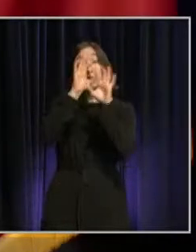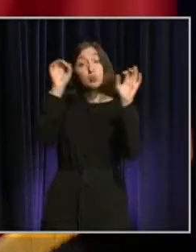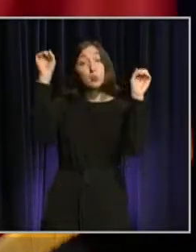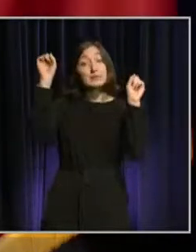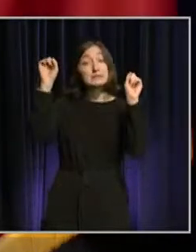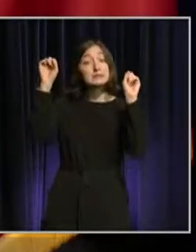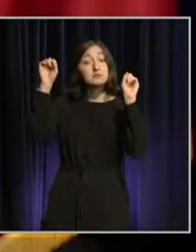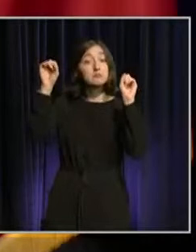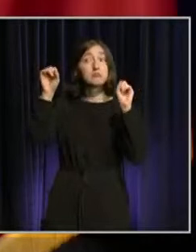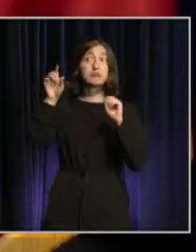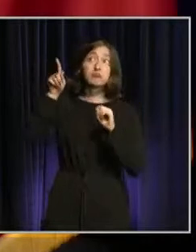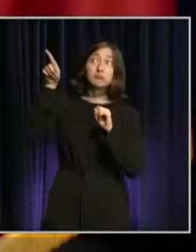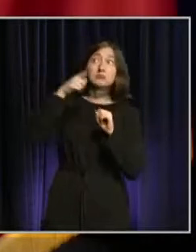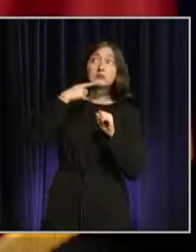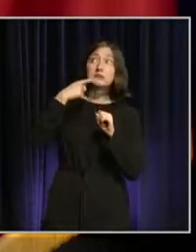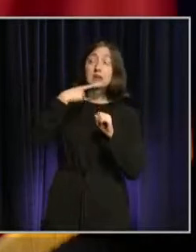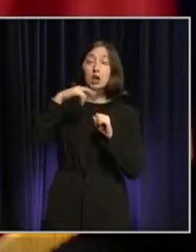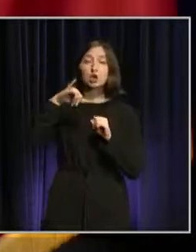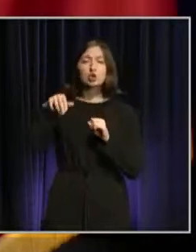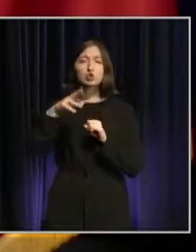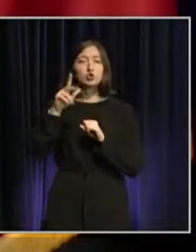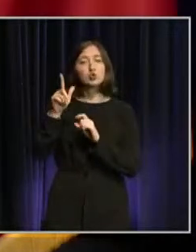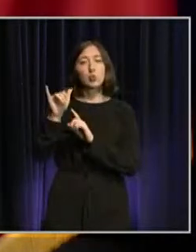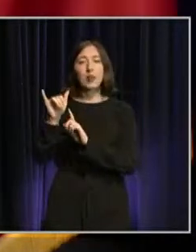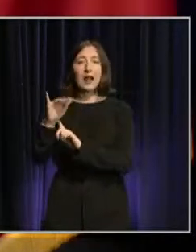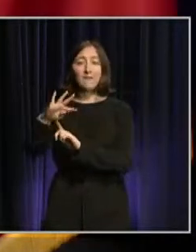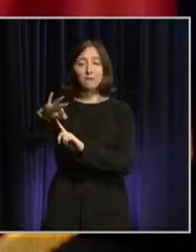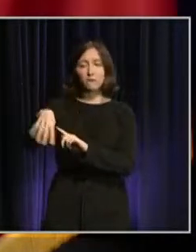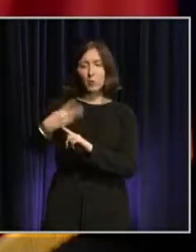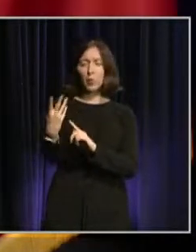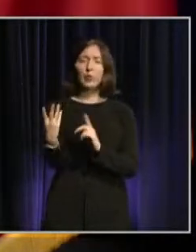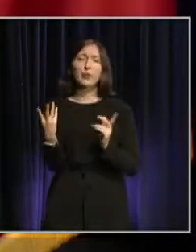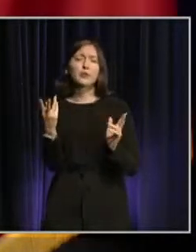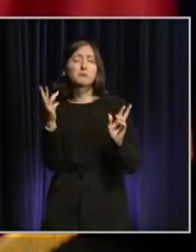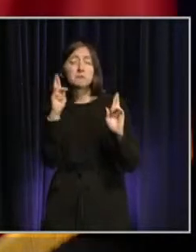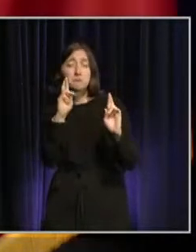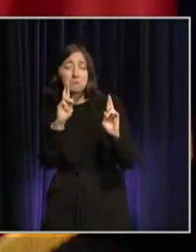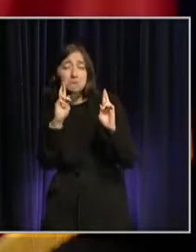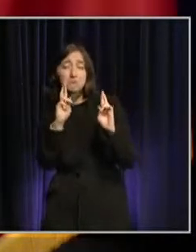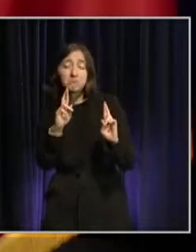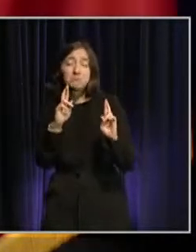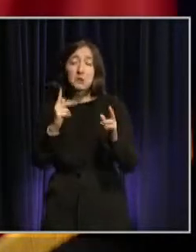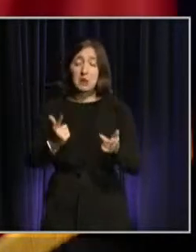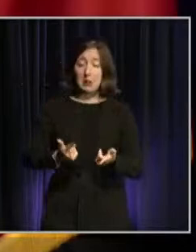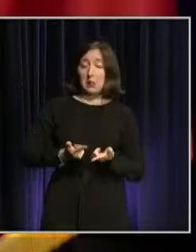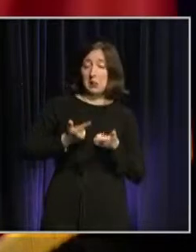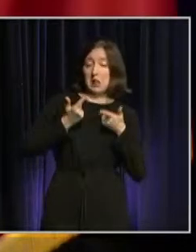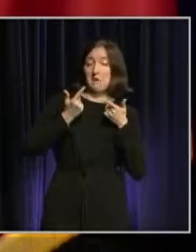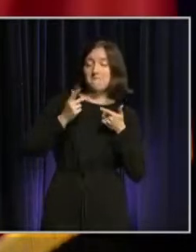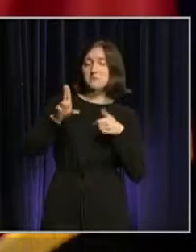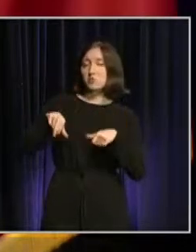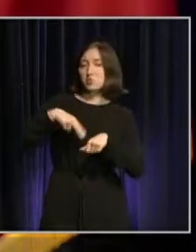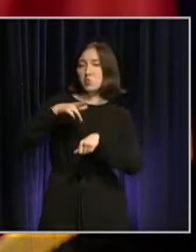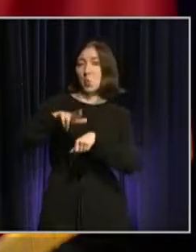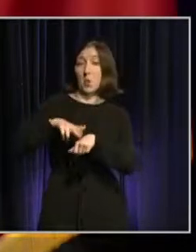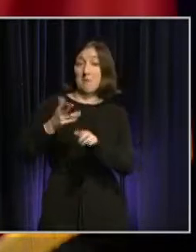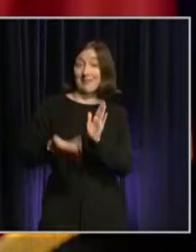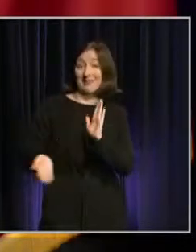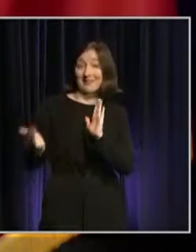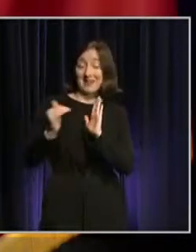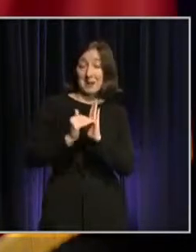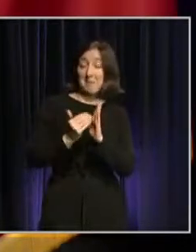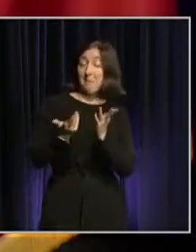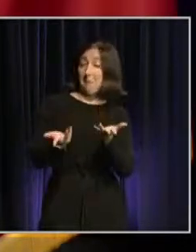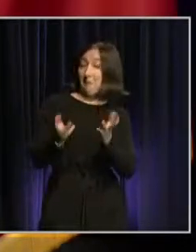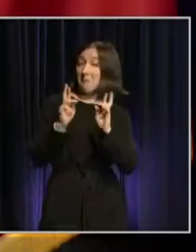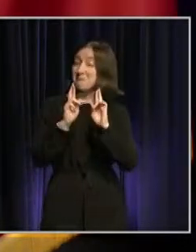to, by July 4th, have us back to life normal. But that means we still got 3 months to go through